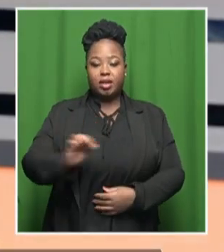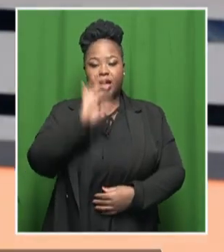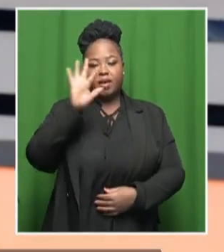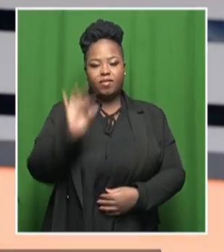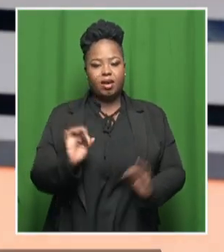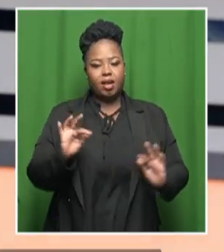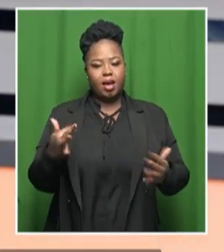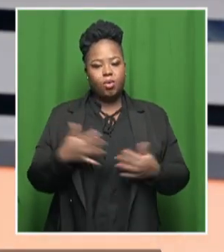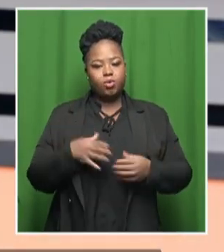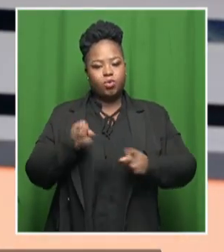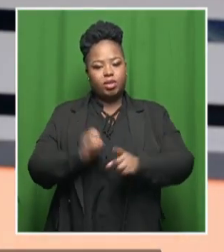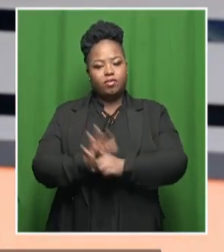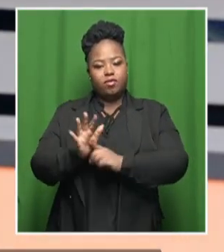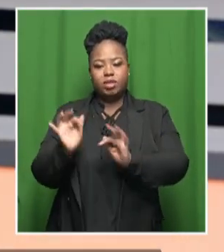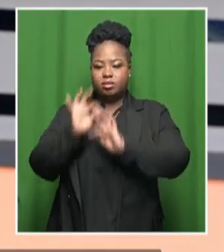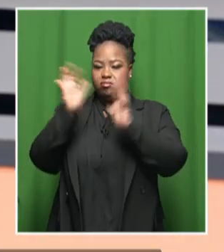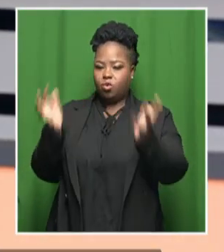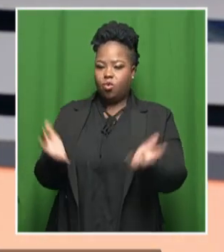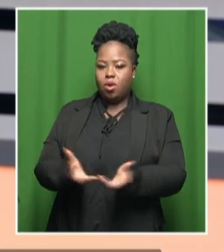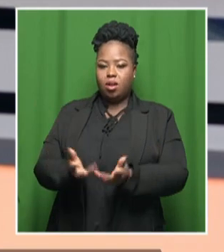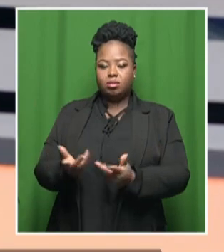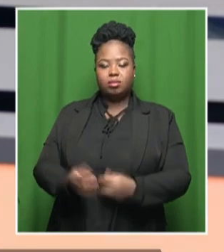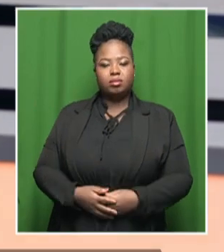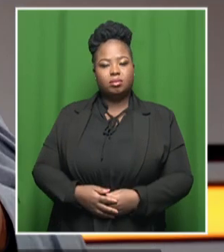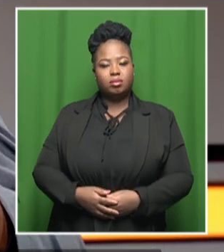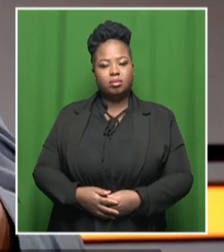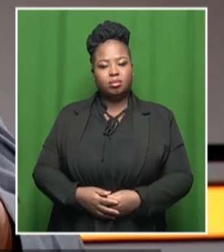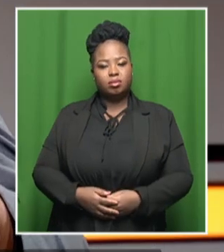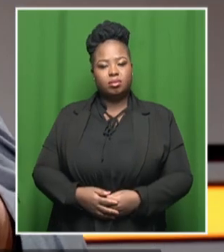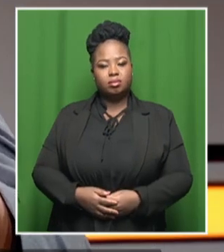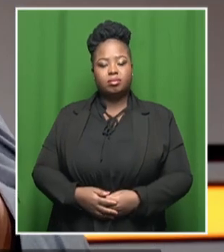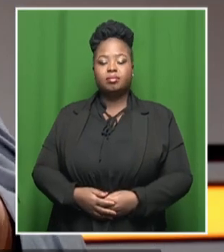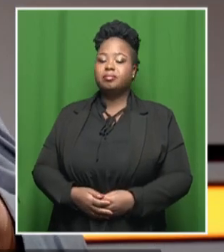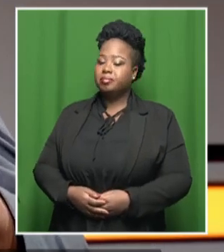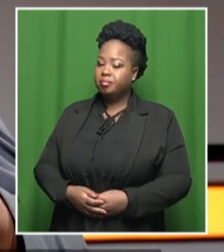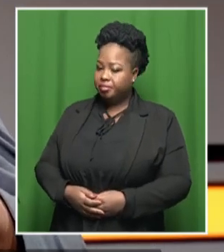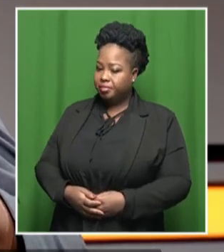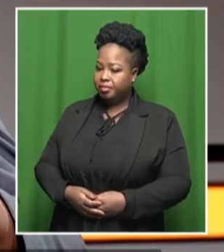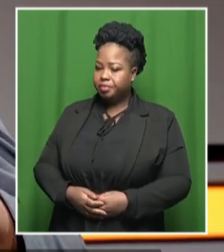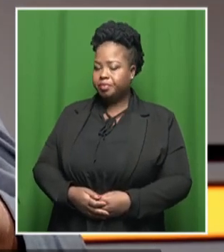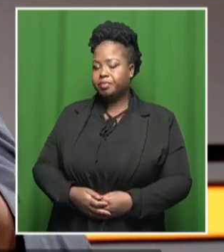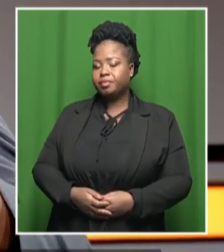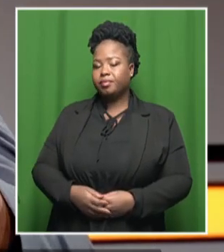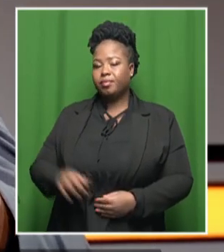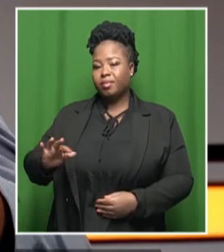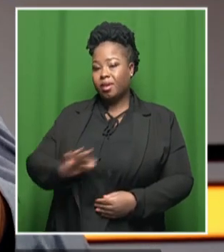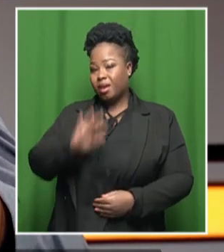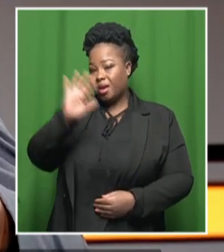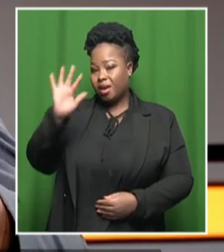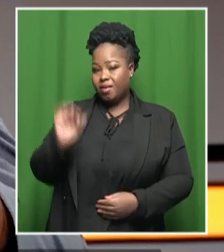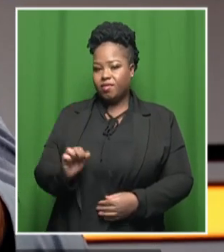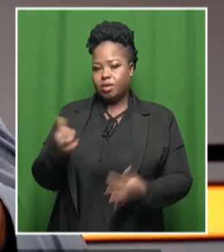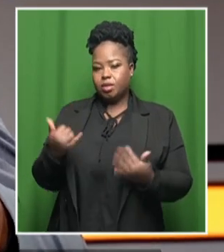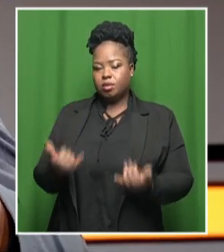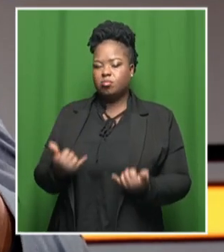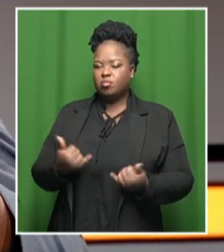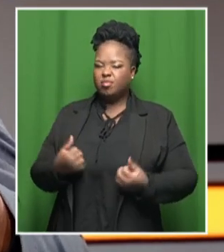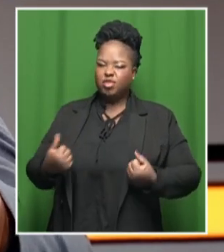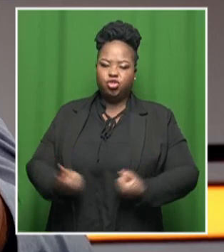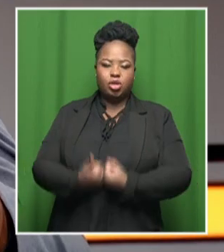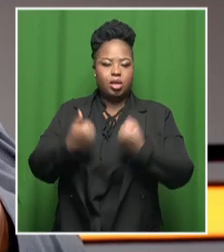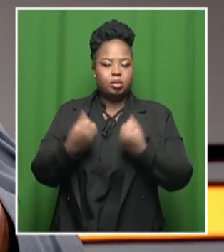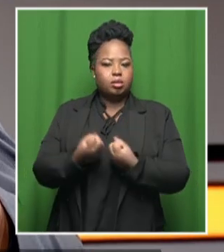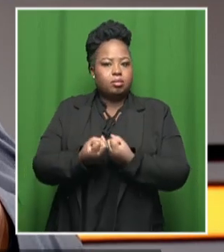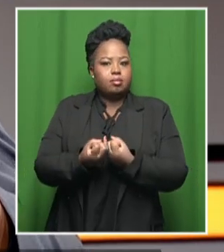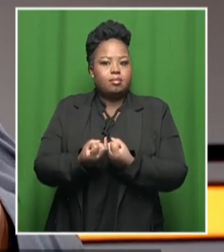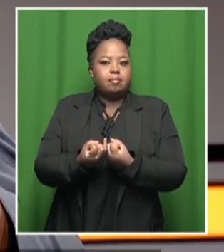and our influence in global geopolitics? Well, Africa faces today a number of